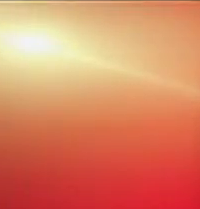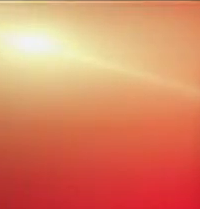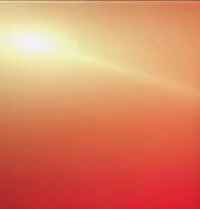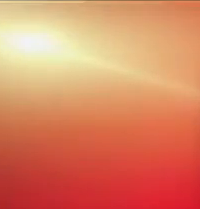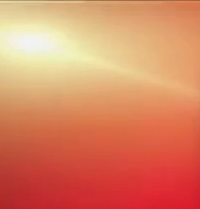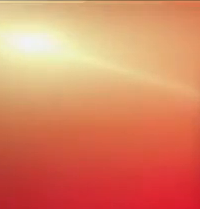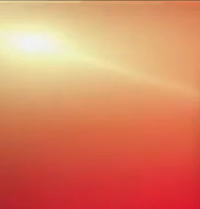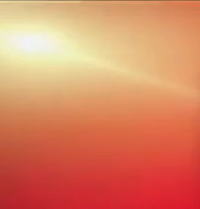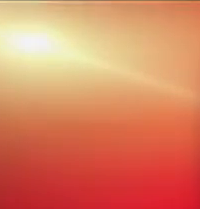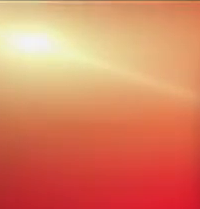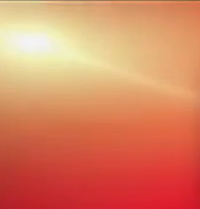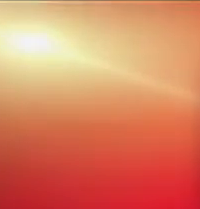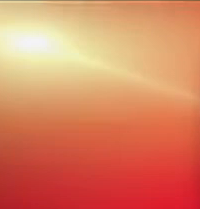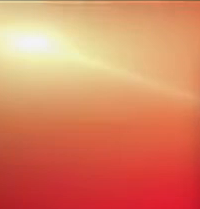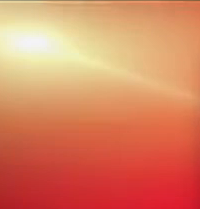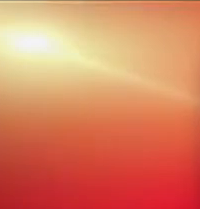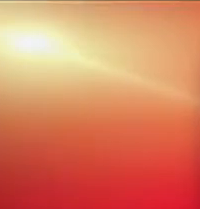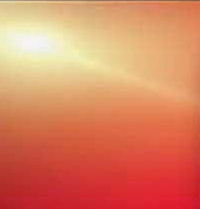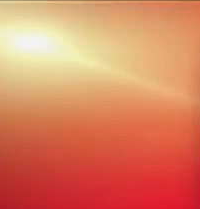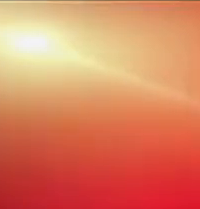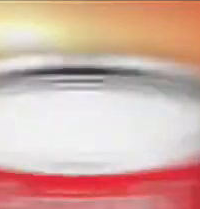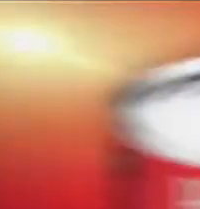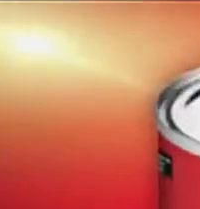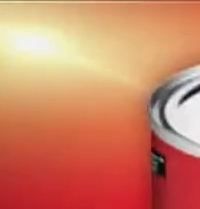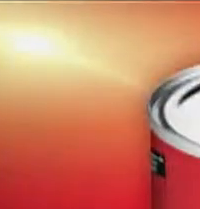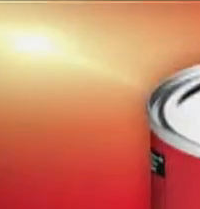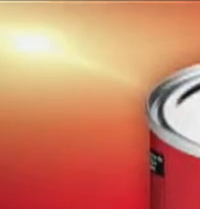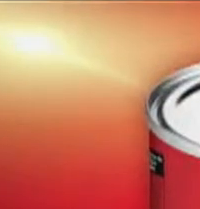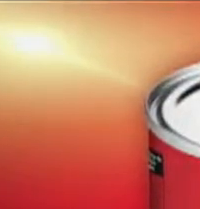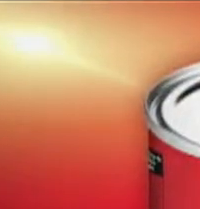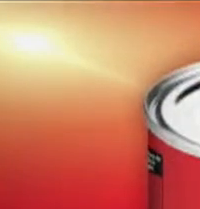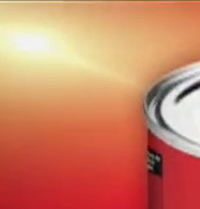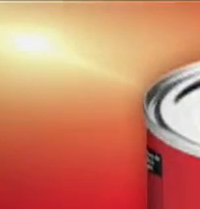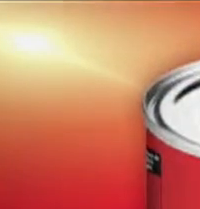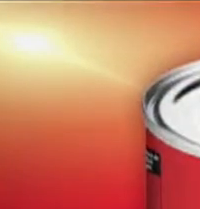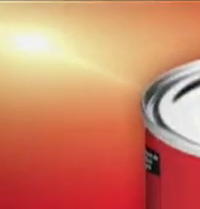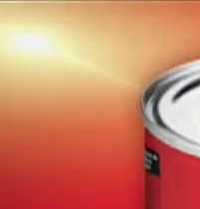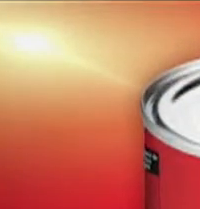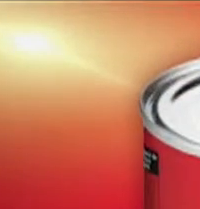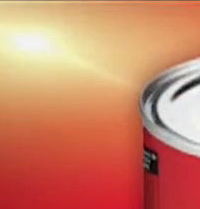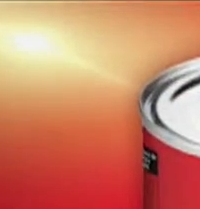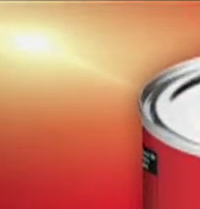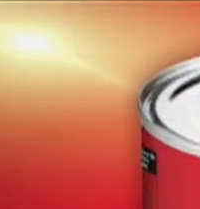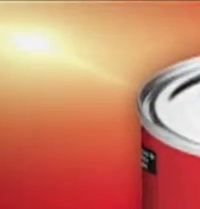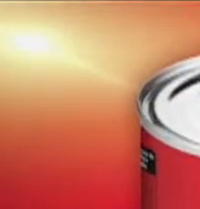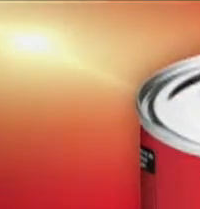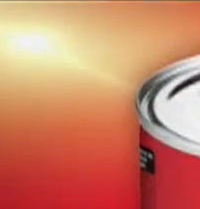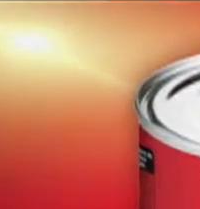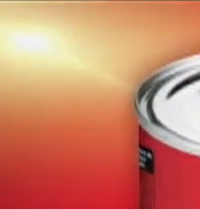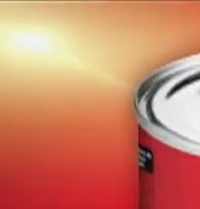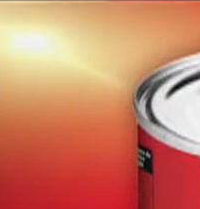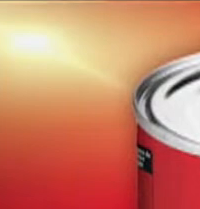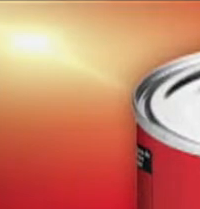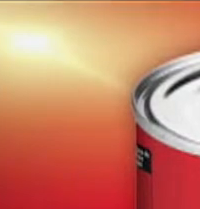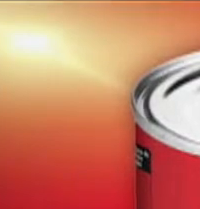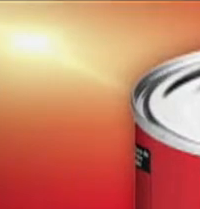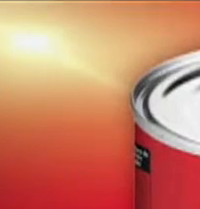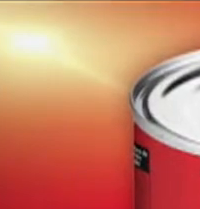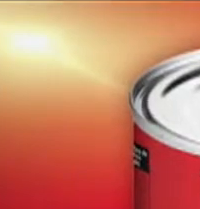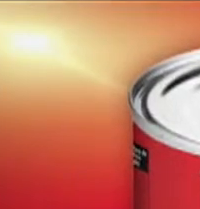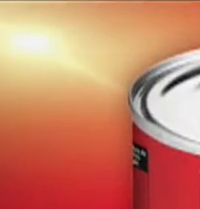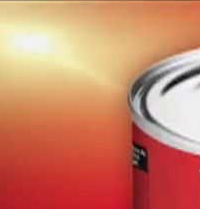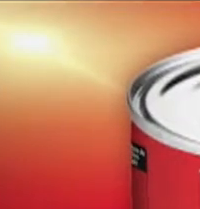porridge for only $15.49 and a 900-gram can of Hazeldean mixed fruit jam for